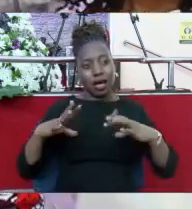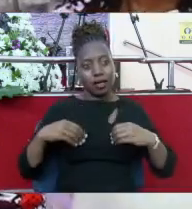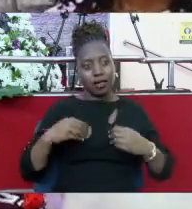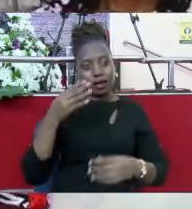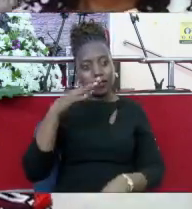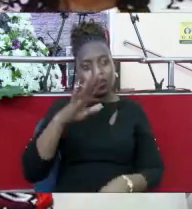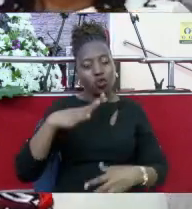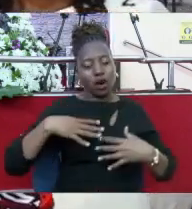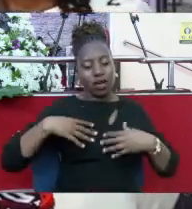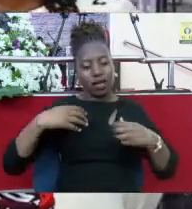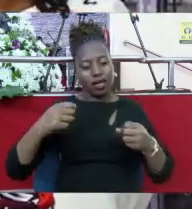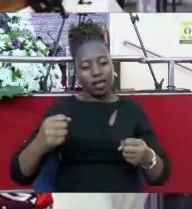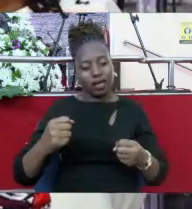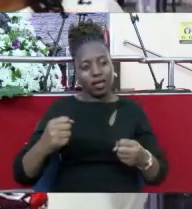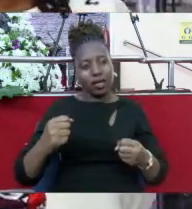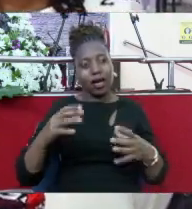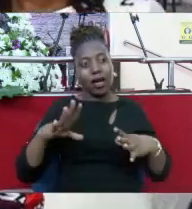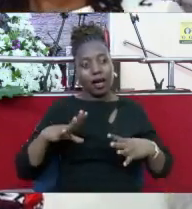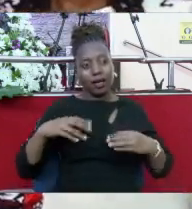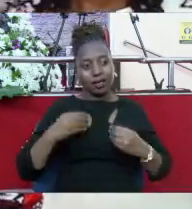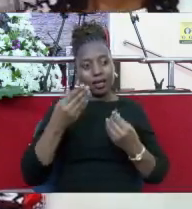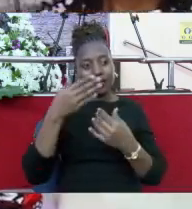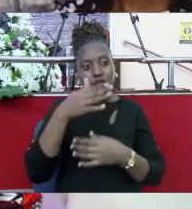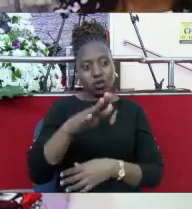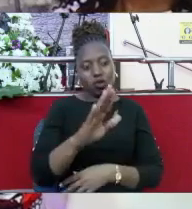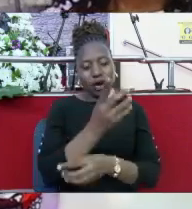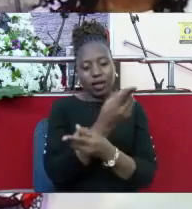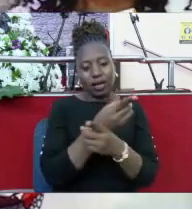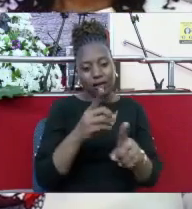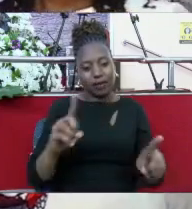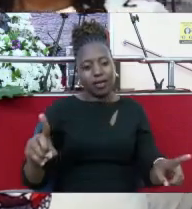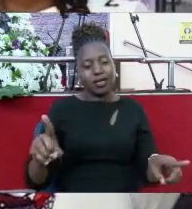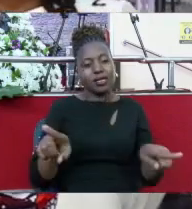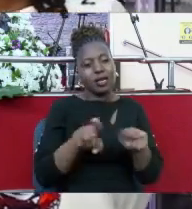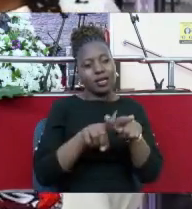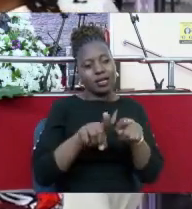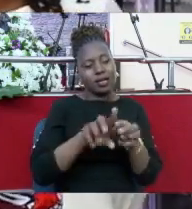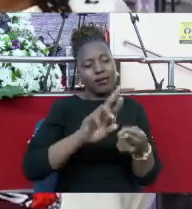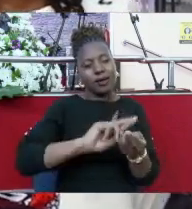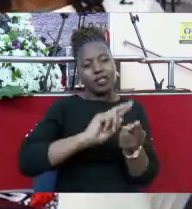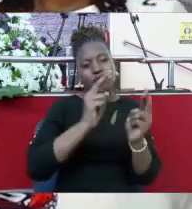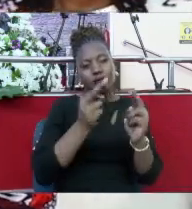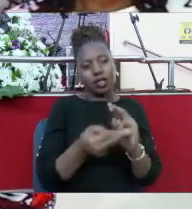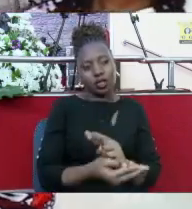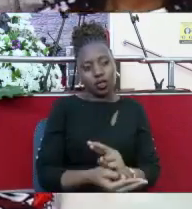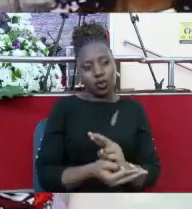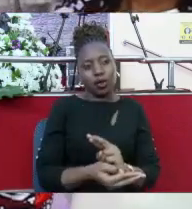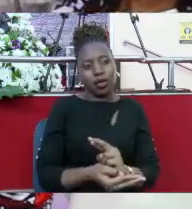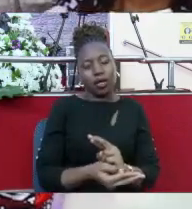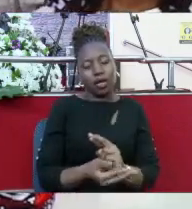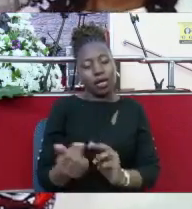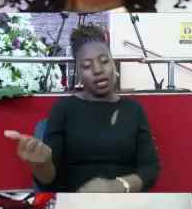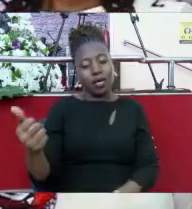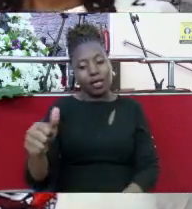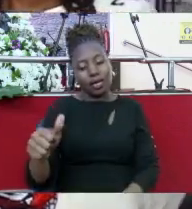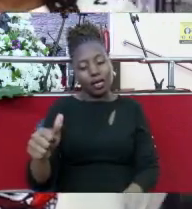Receive your deliverance. Receive your restoration in whichever area.